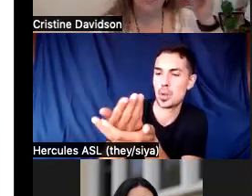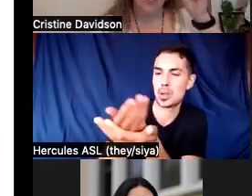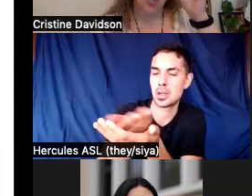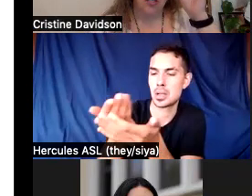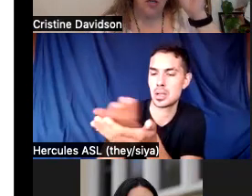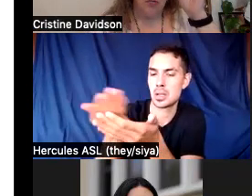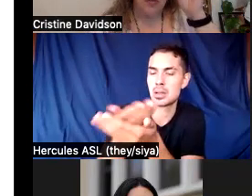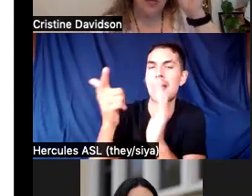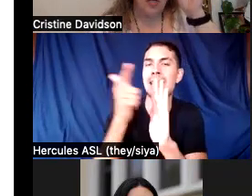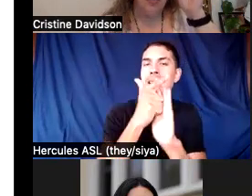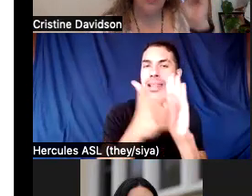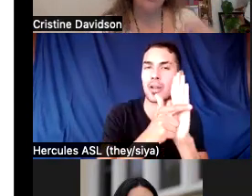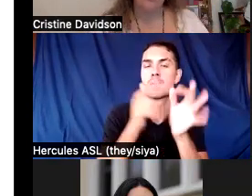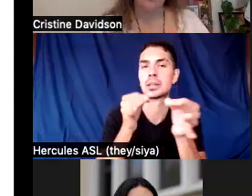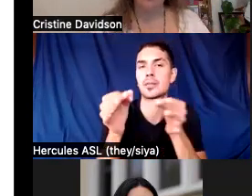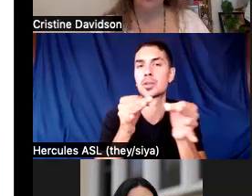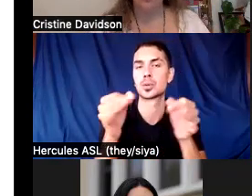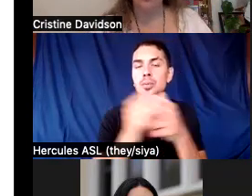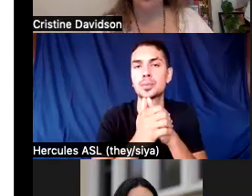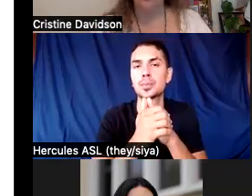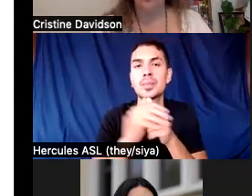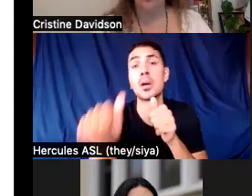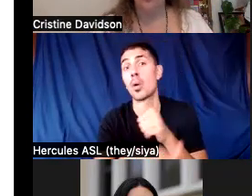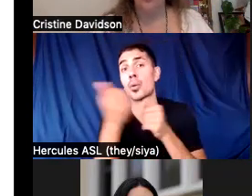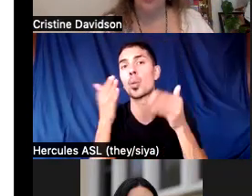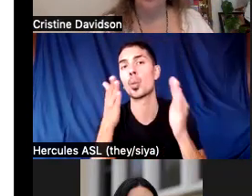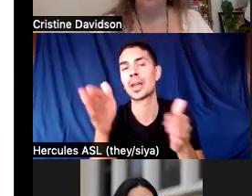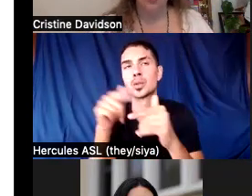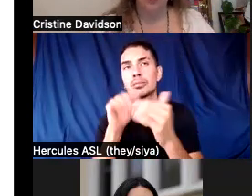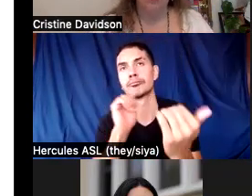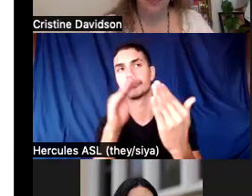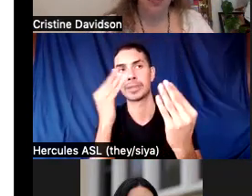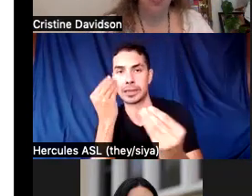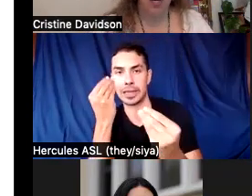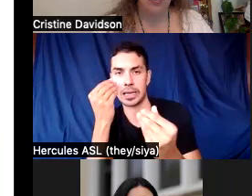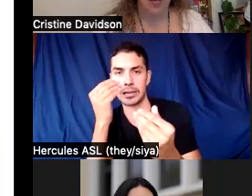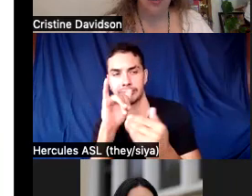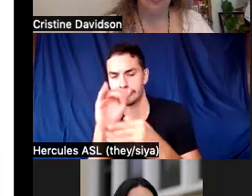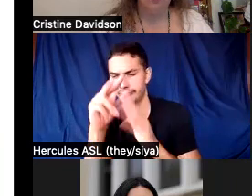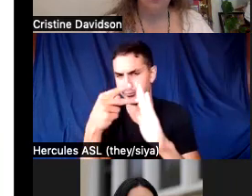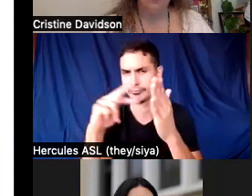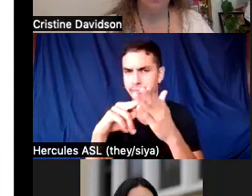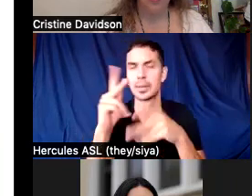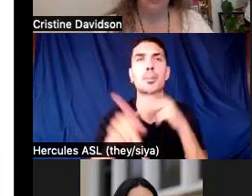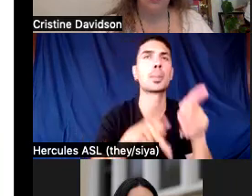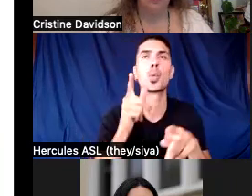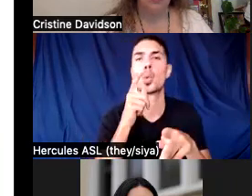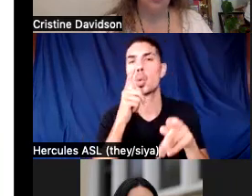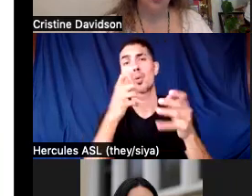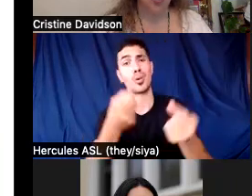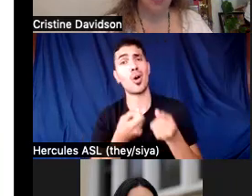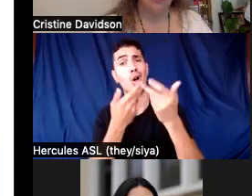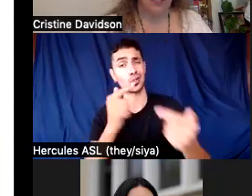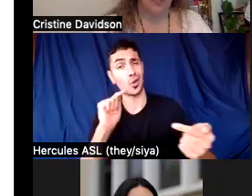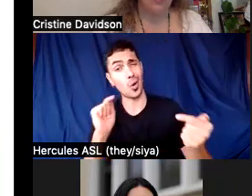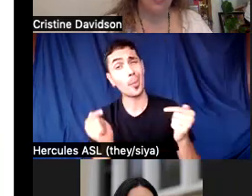legal definition, but there's other ways to think about it too. People who cause harm, right, as it relates